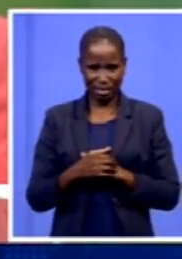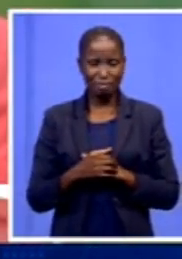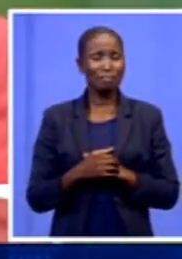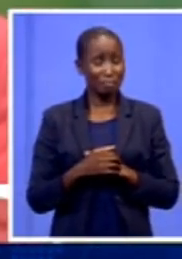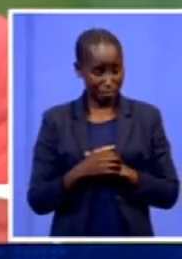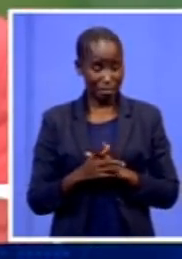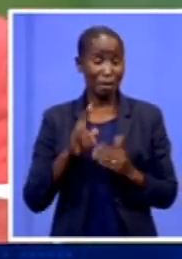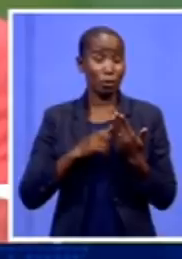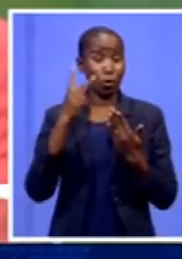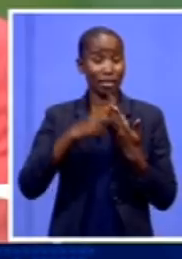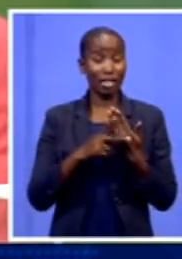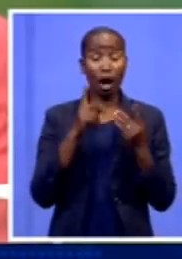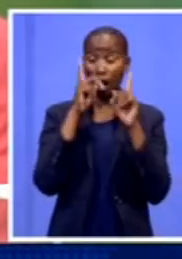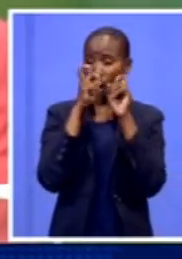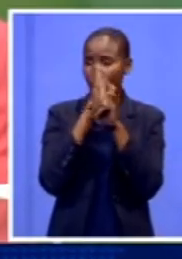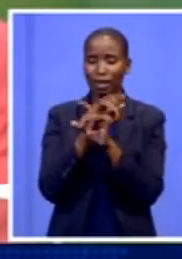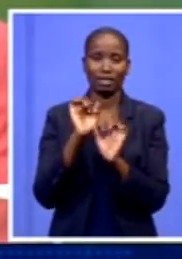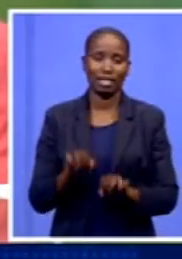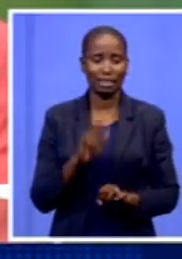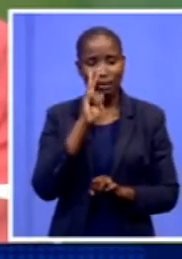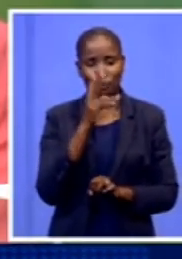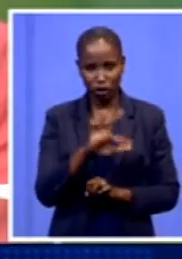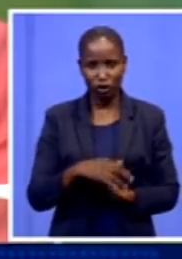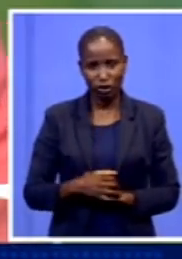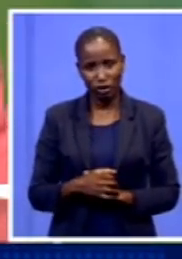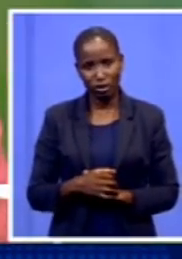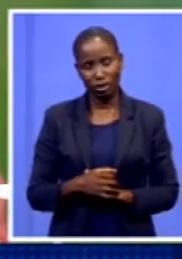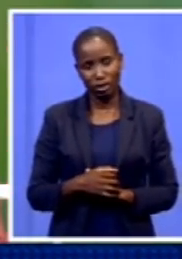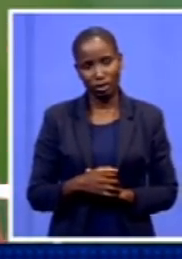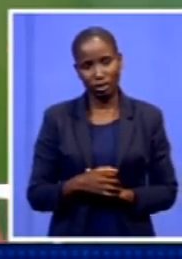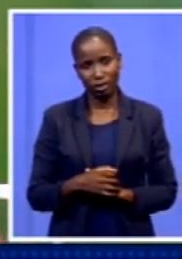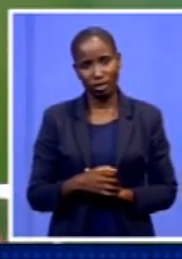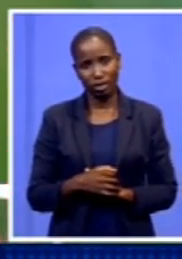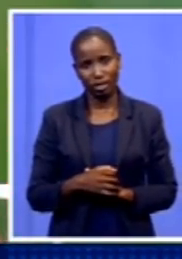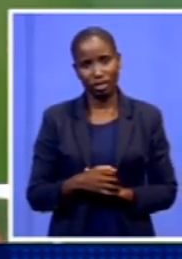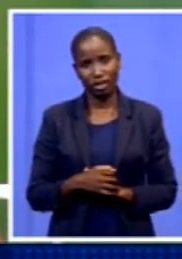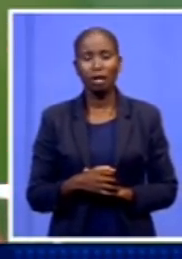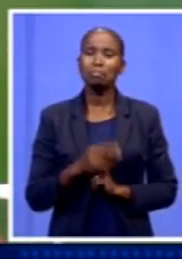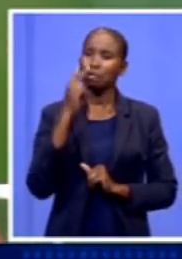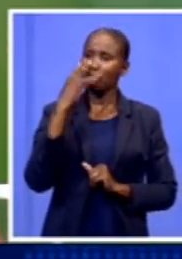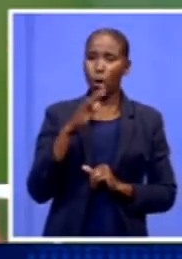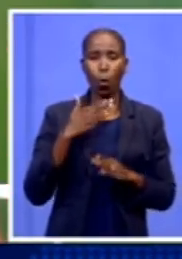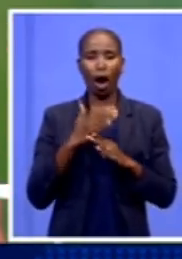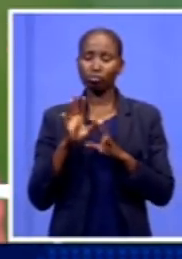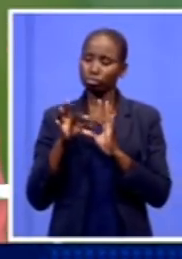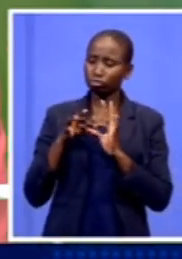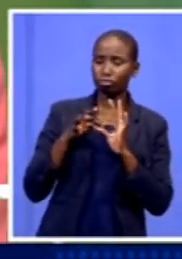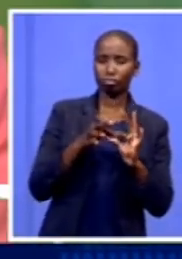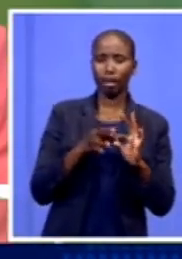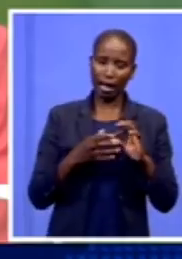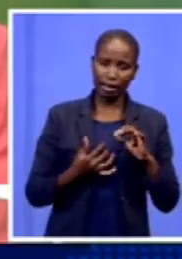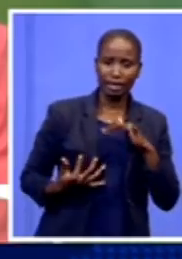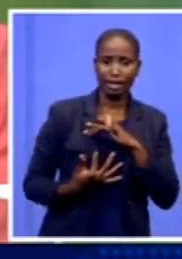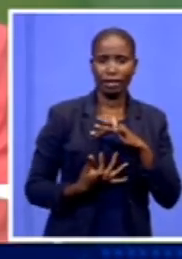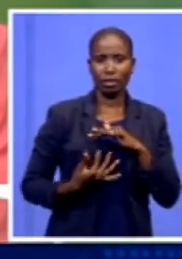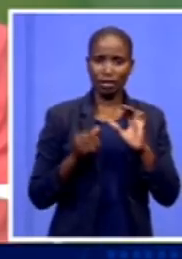the groundbreaking initiative, completely a new approach towards an attitude where